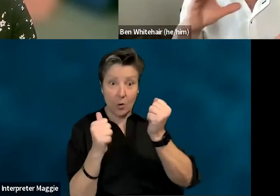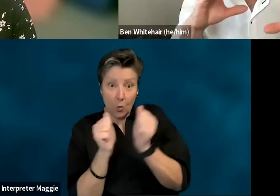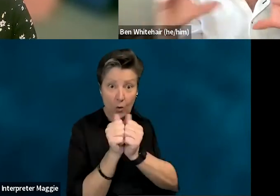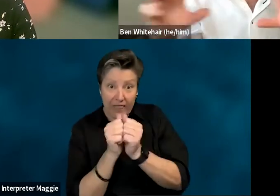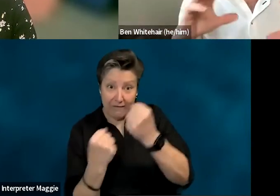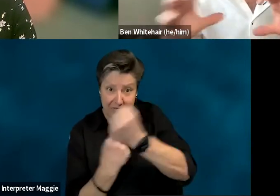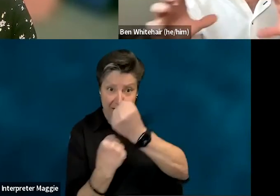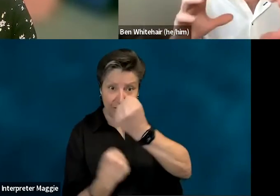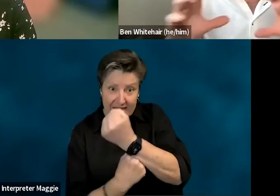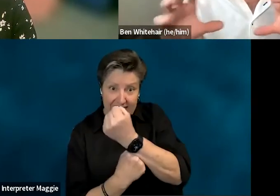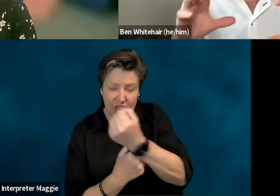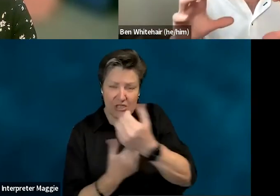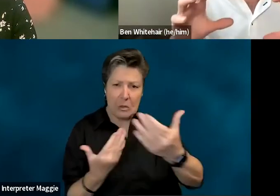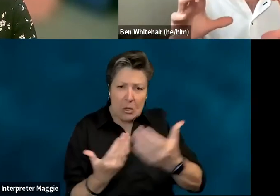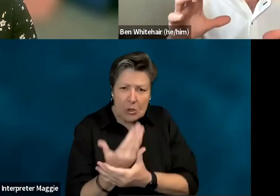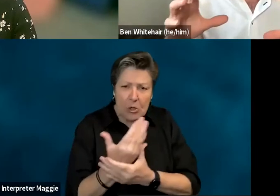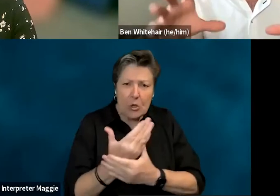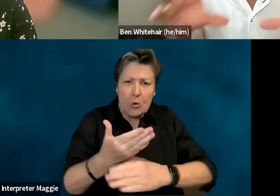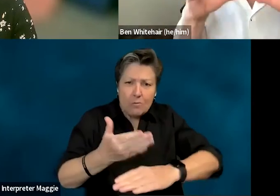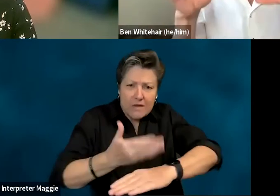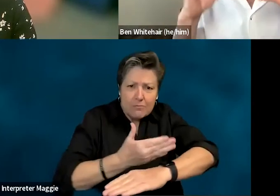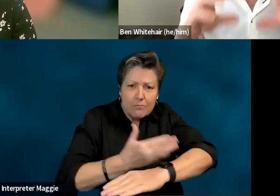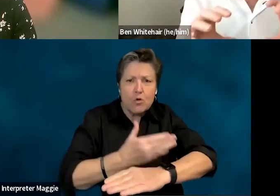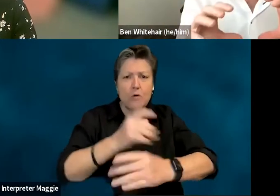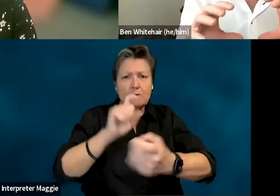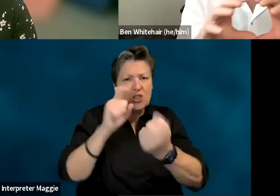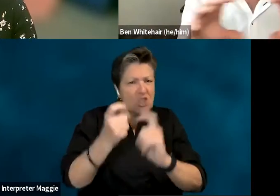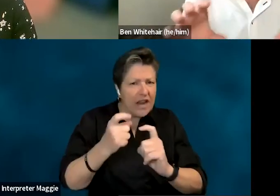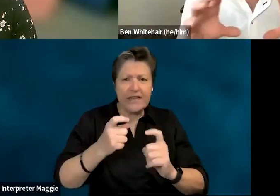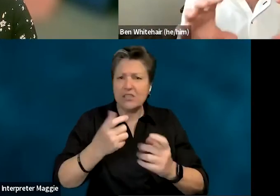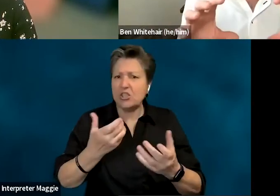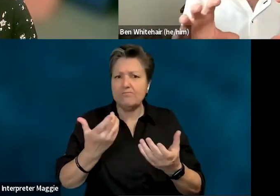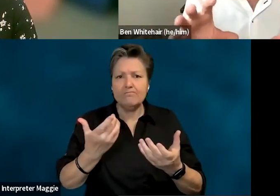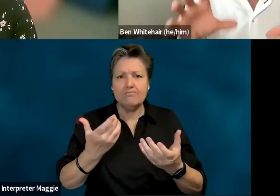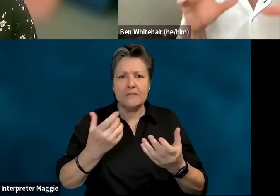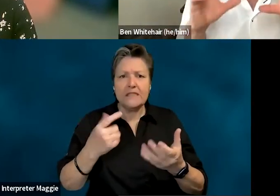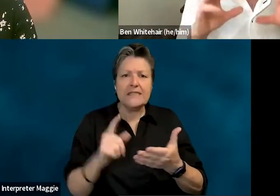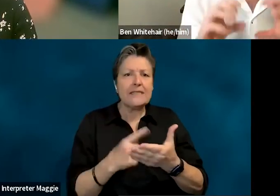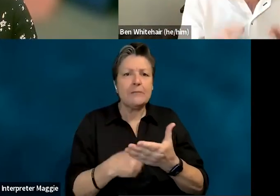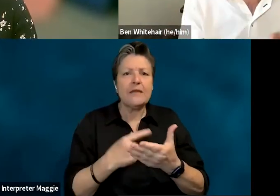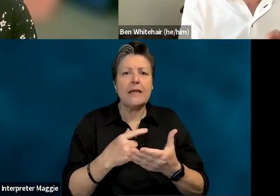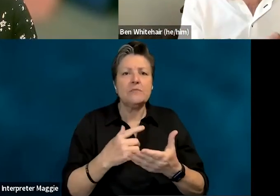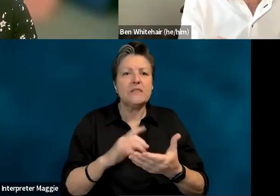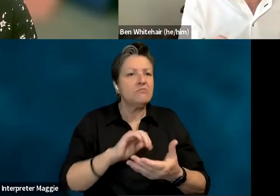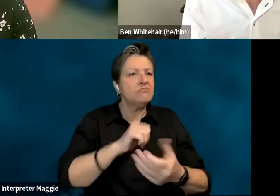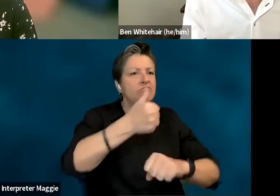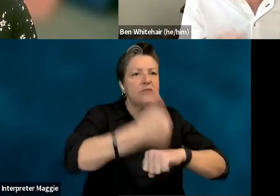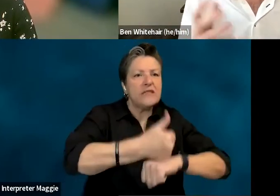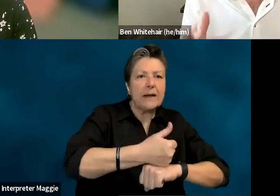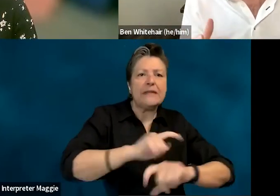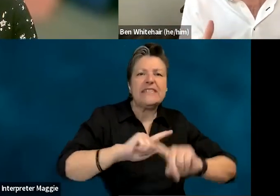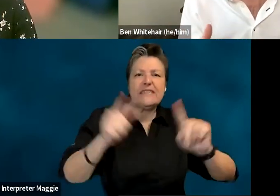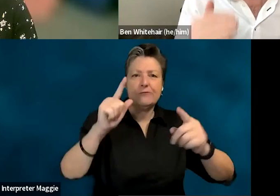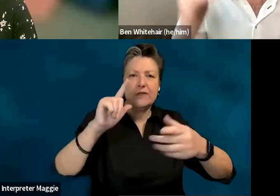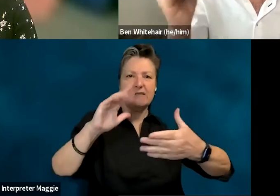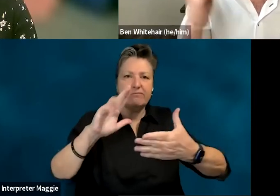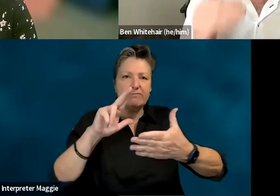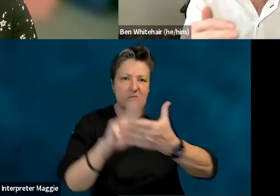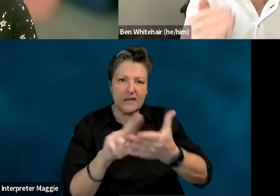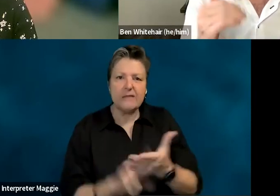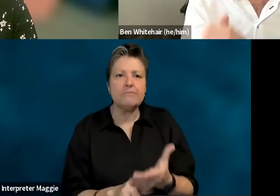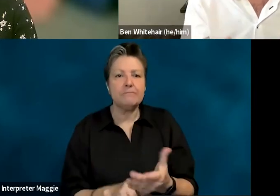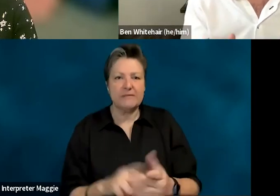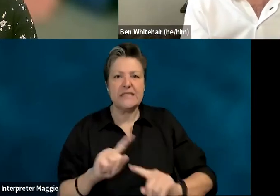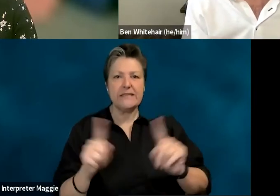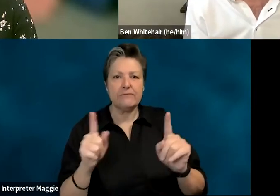get added, adjusted, changed, improved, that can then sometimes end up in a different document, a different agreement. And